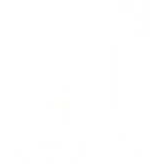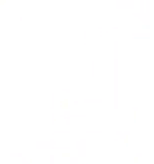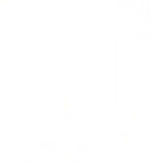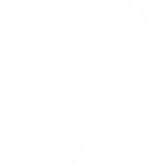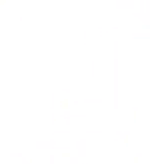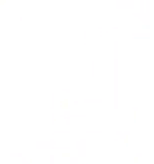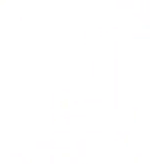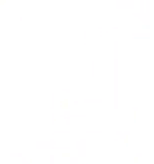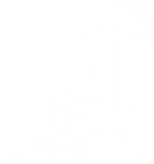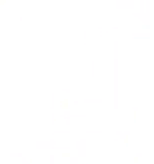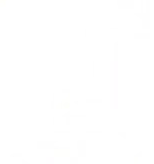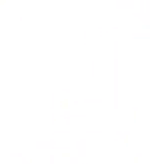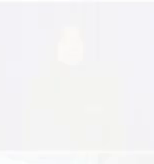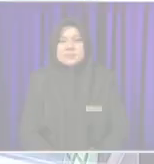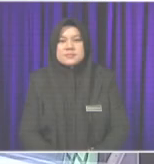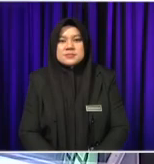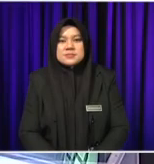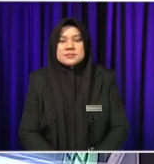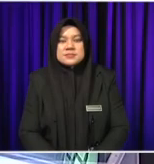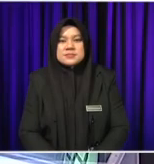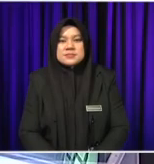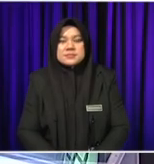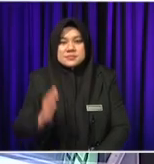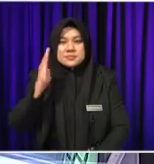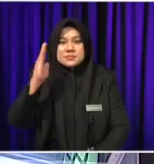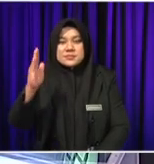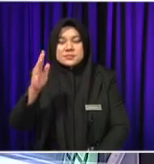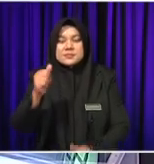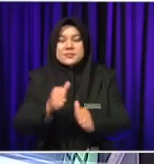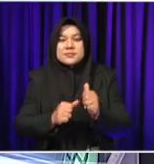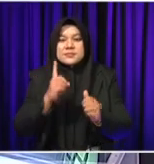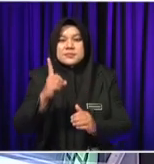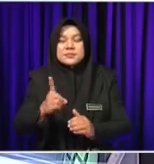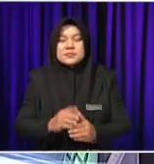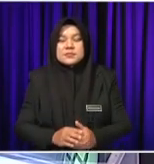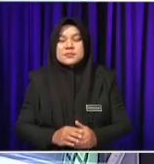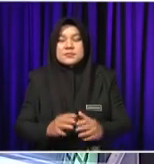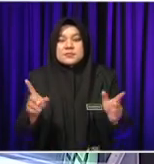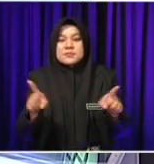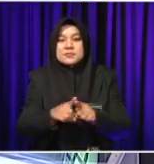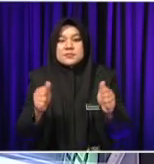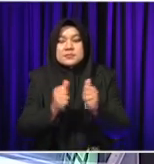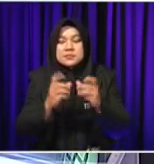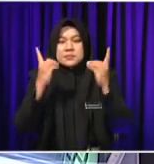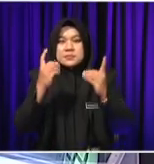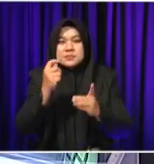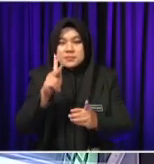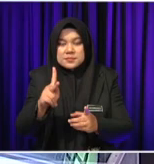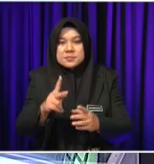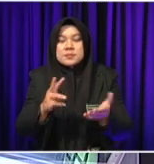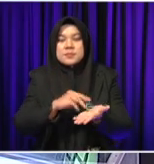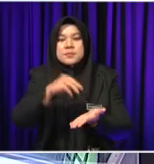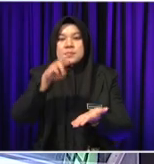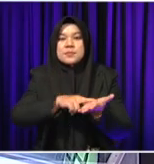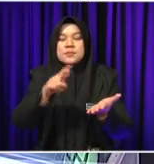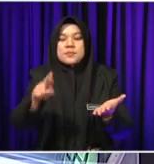TV KPM. Hey everyone, we're still tuned in to EduwebTV KPM, and for our slot Menengah Rendah today,